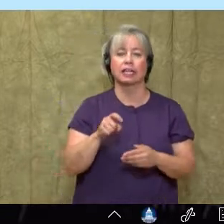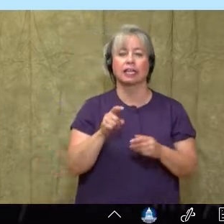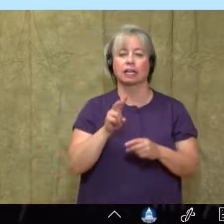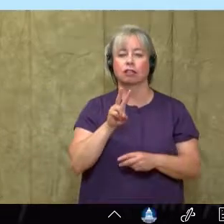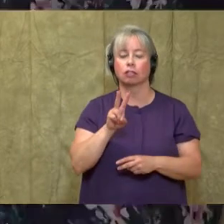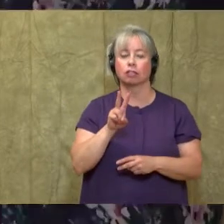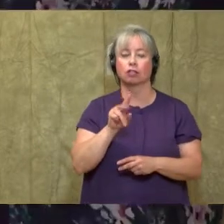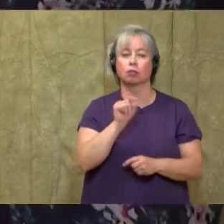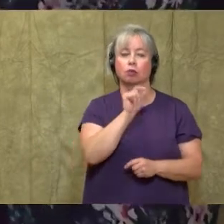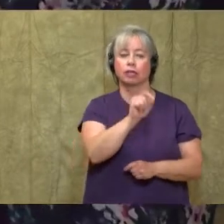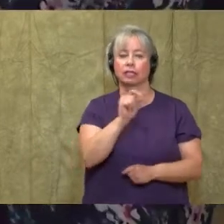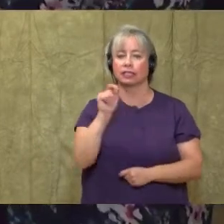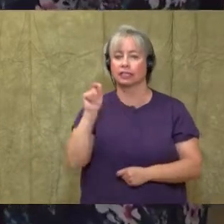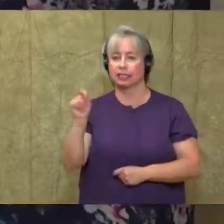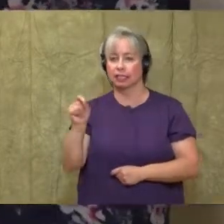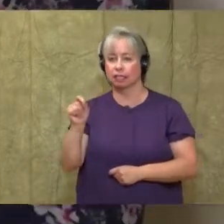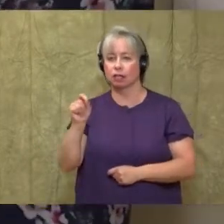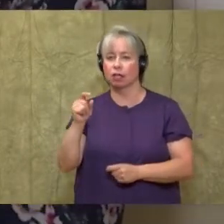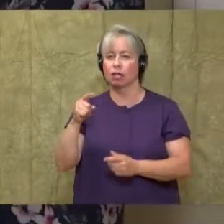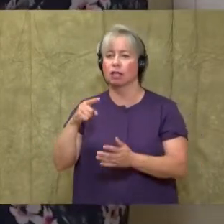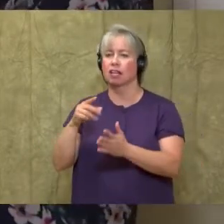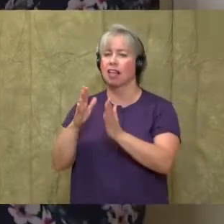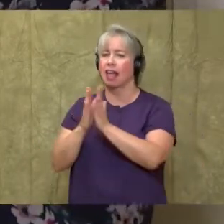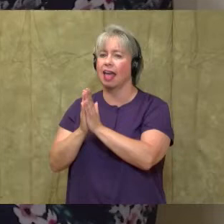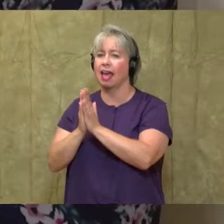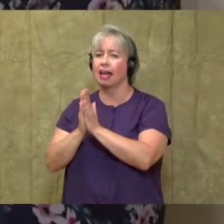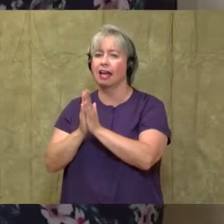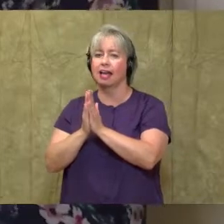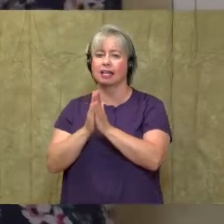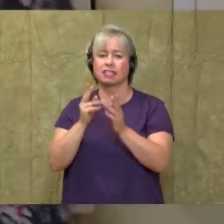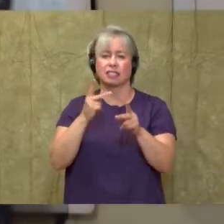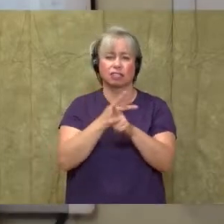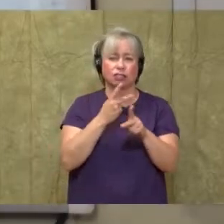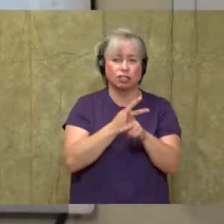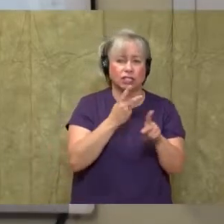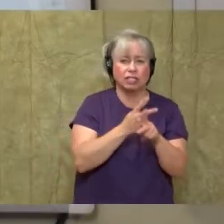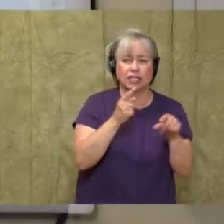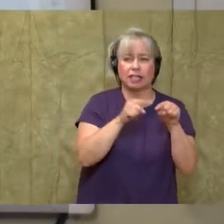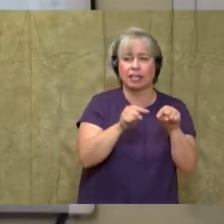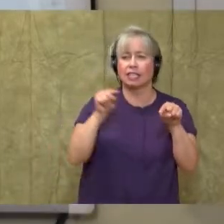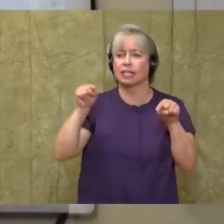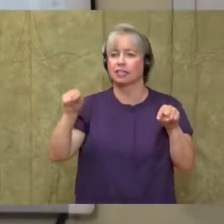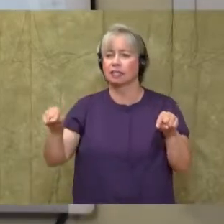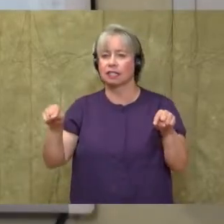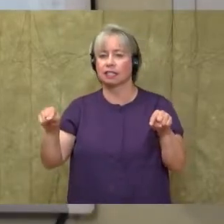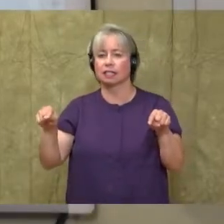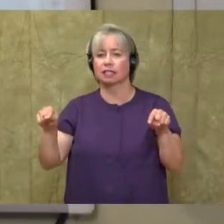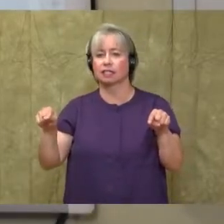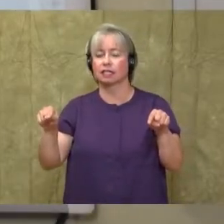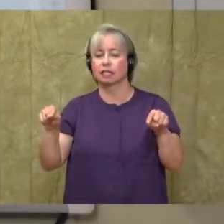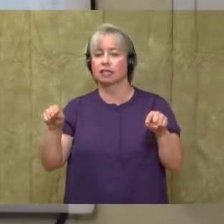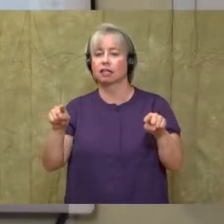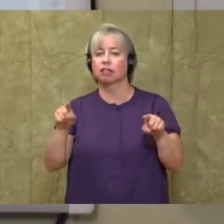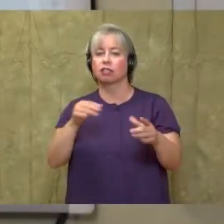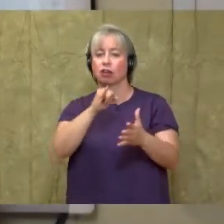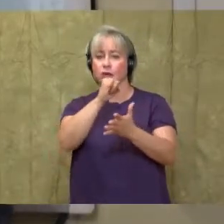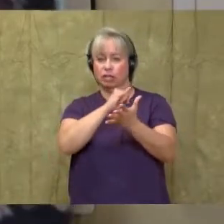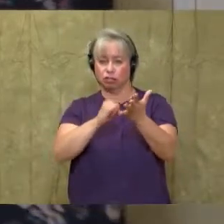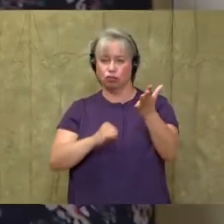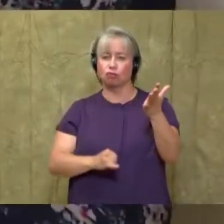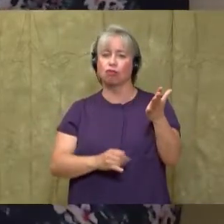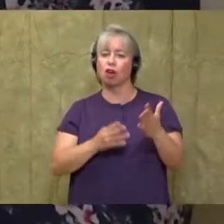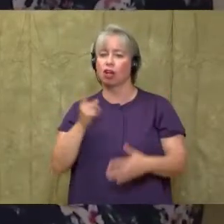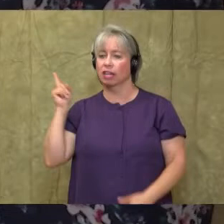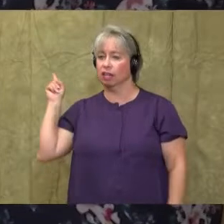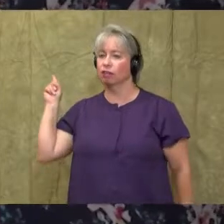are. What is it asking? For us to find the distance between the 2 points. They have it drawn out for us. Hello. They